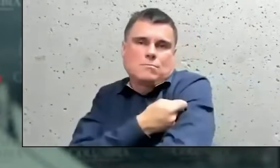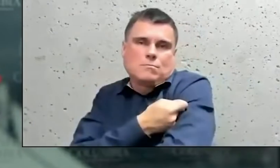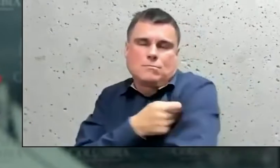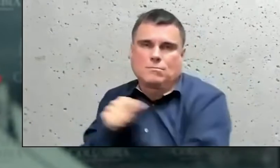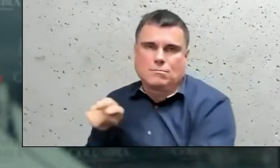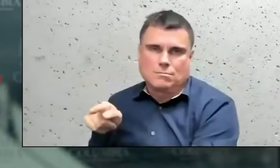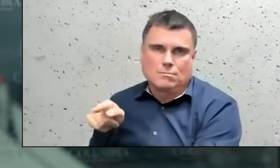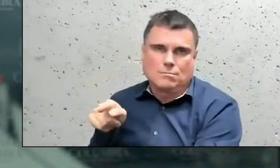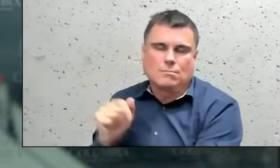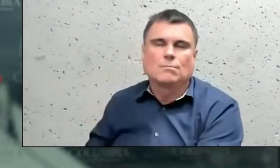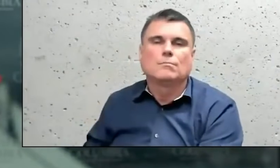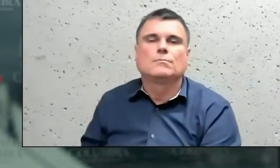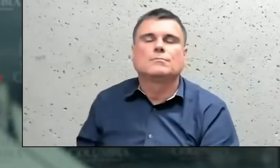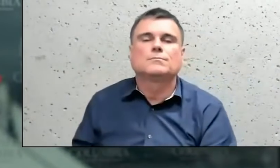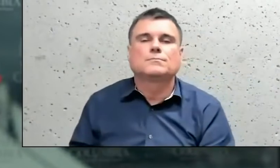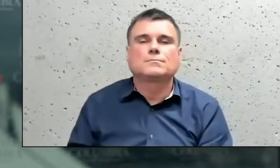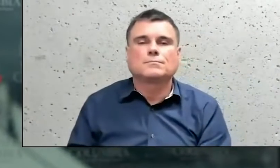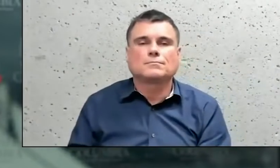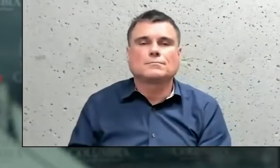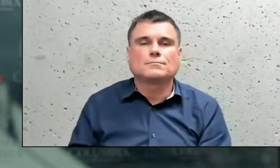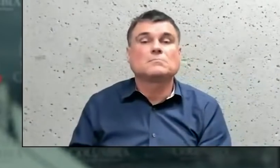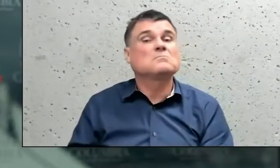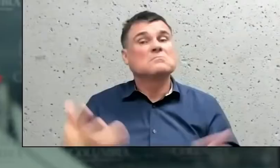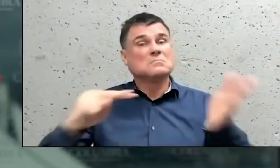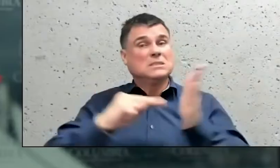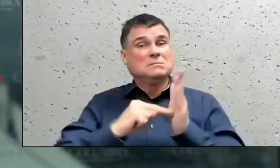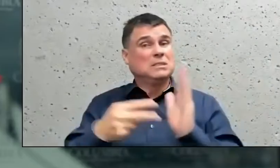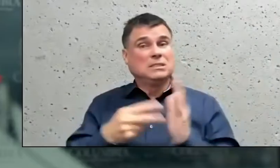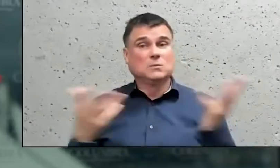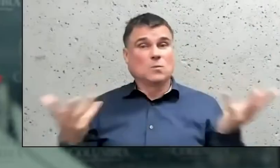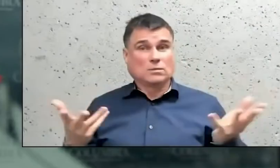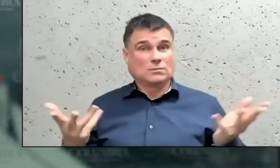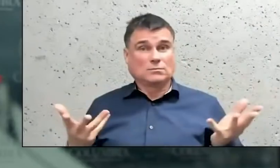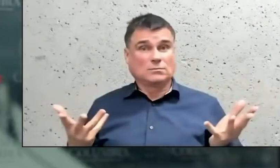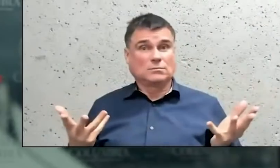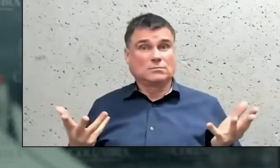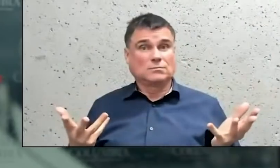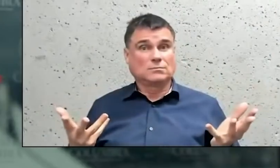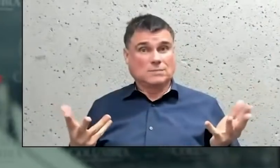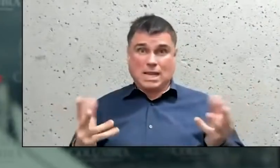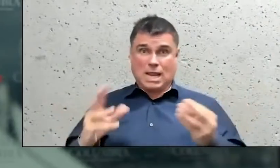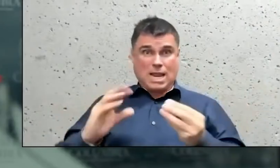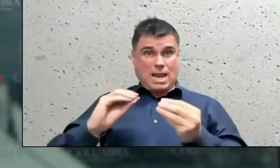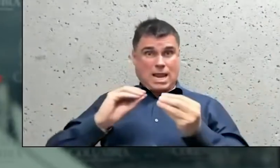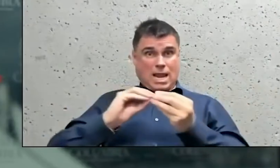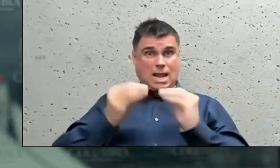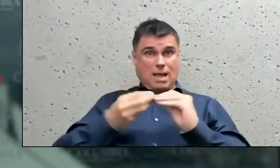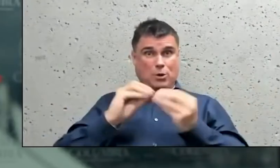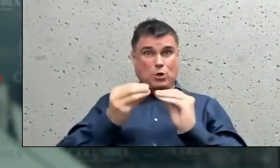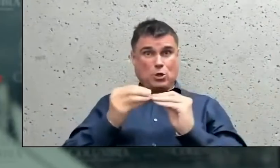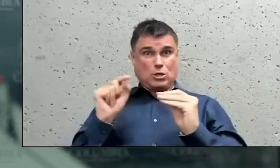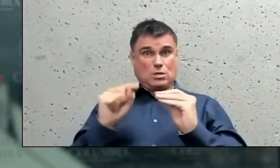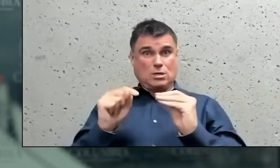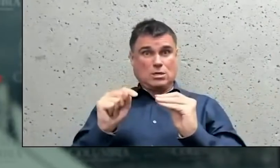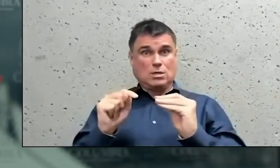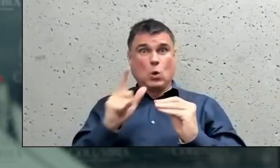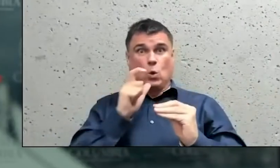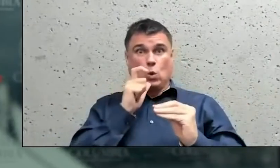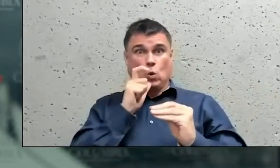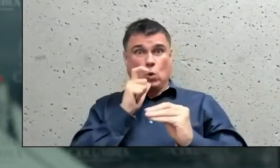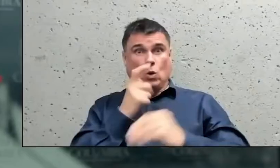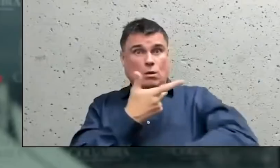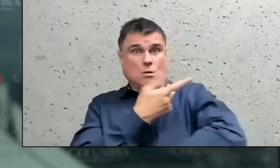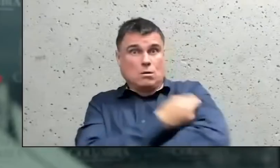37,435. In short, the efforts, the number has continued to rise. The percentage of those who are